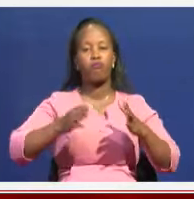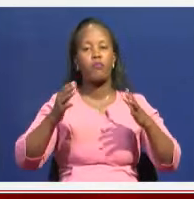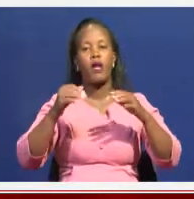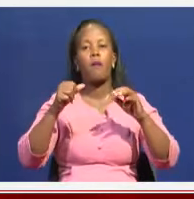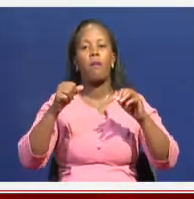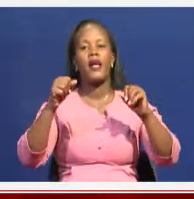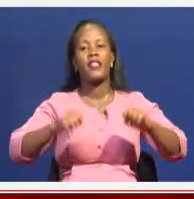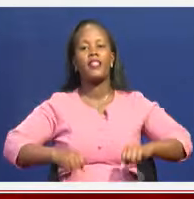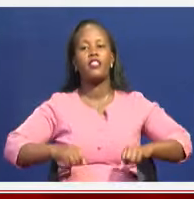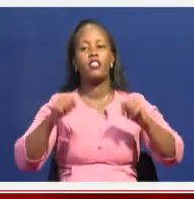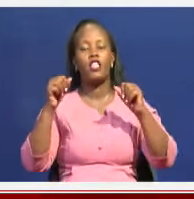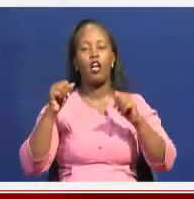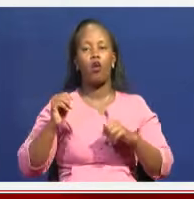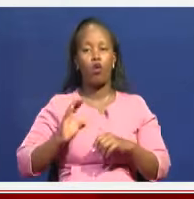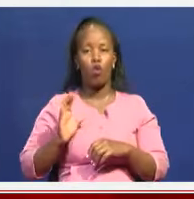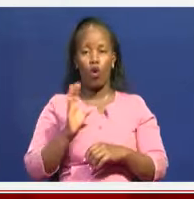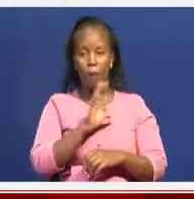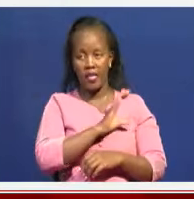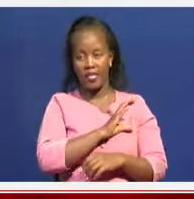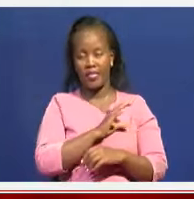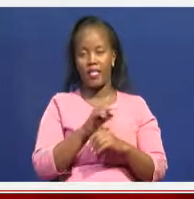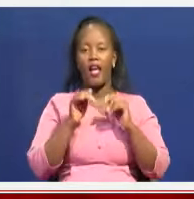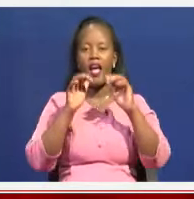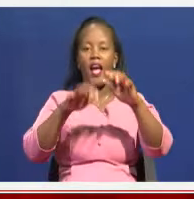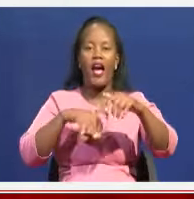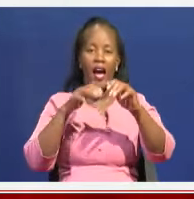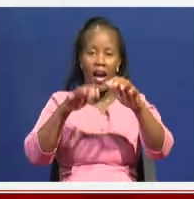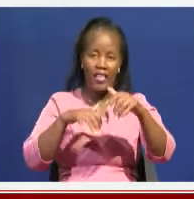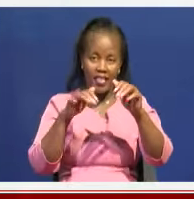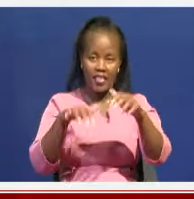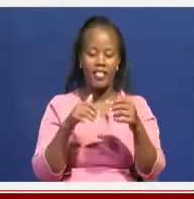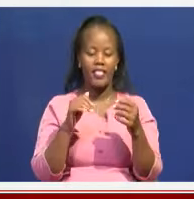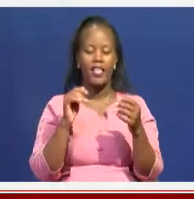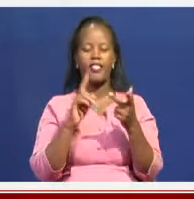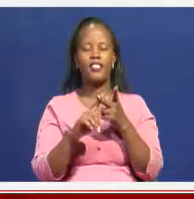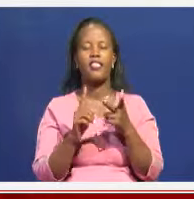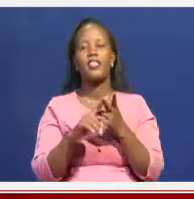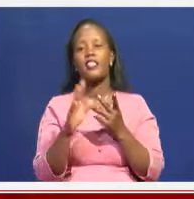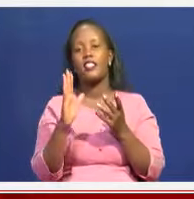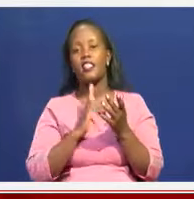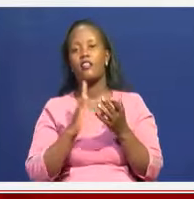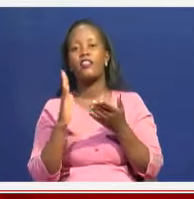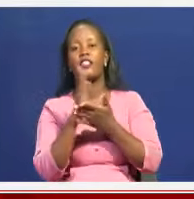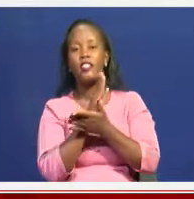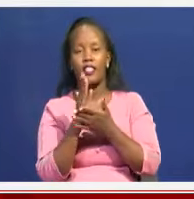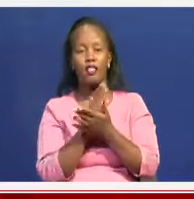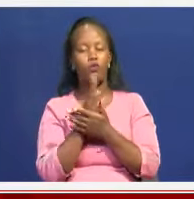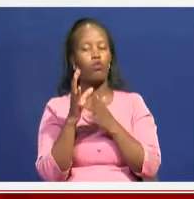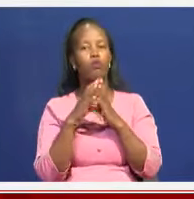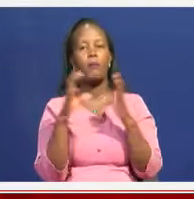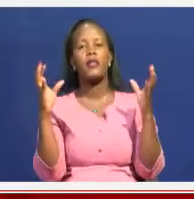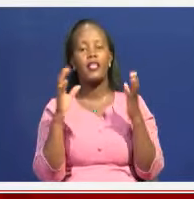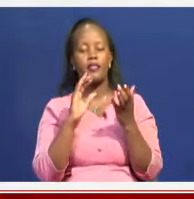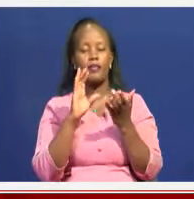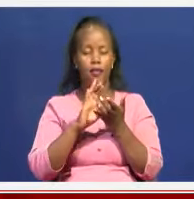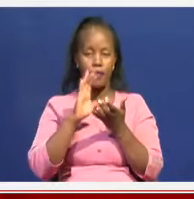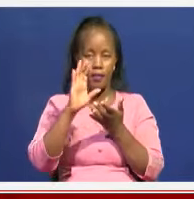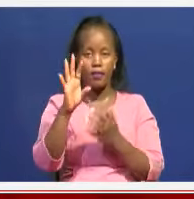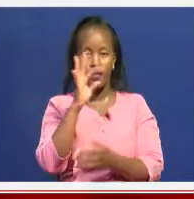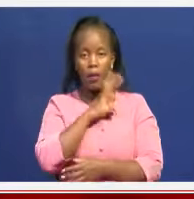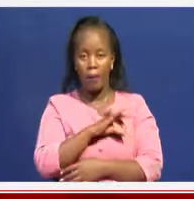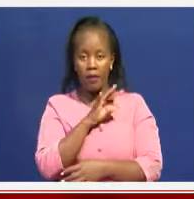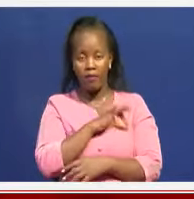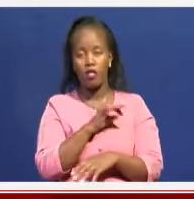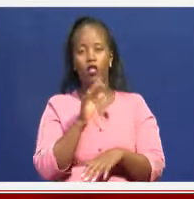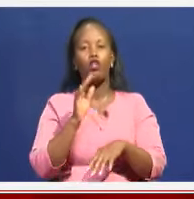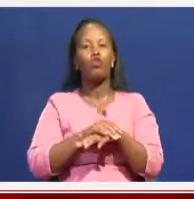Appropriations Committee, Ndindi Nyoro, agriculture, infrastructure and security sectors will be the biggest beneficiaries, receiving an